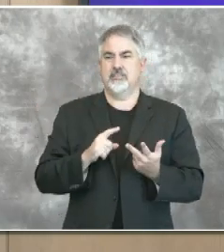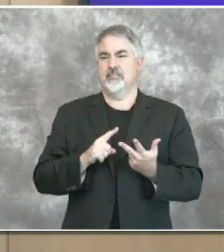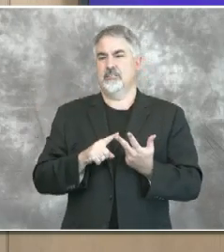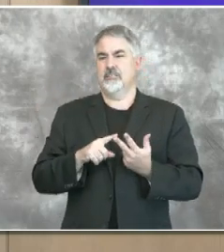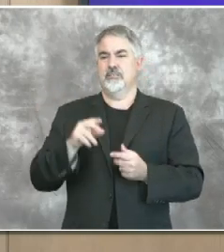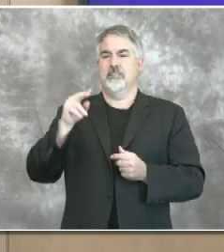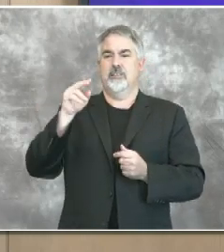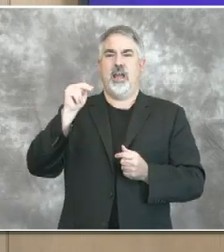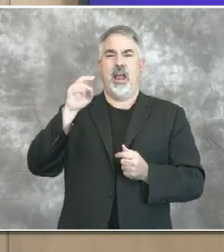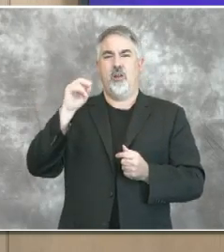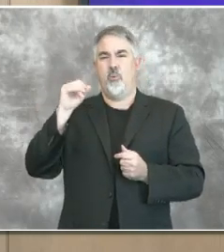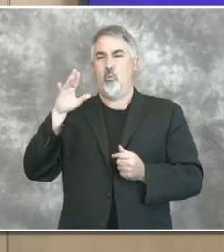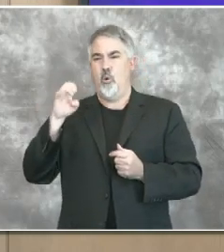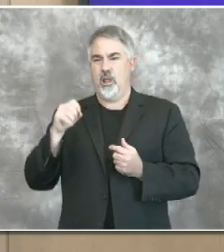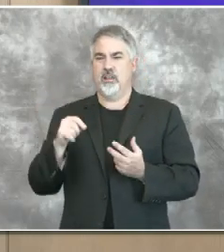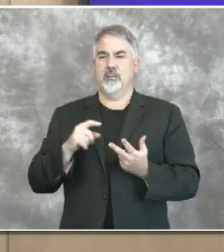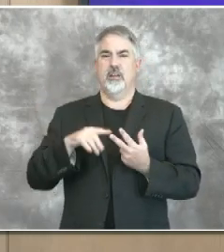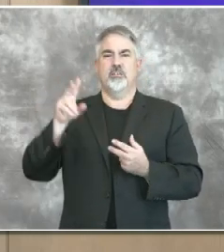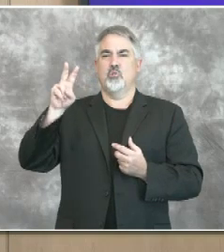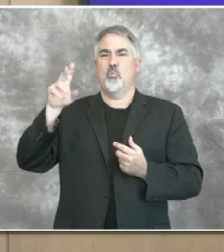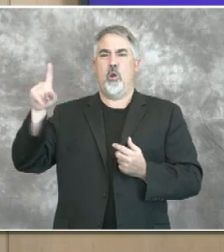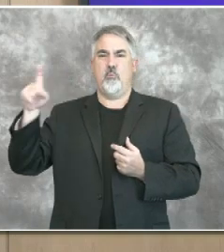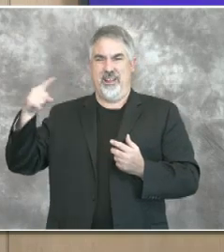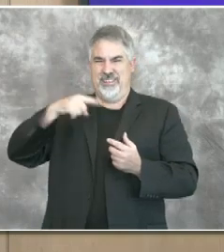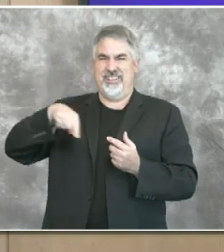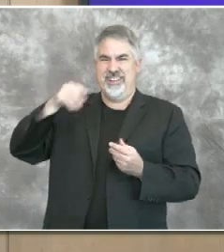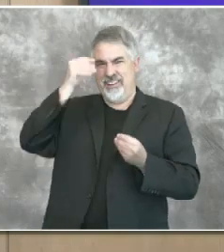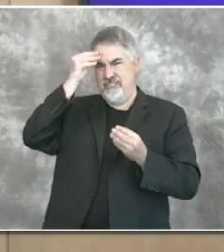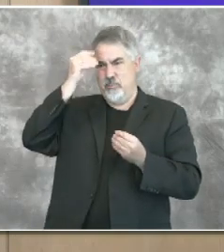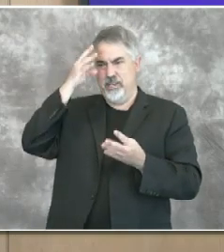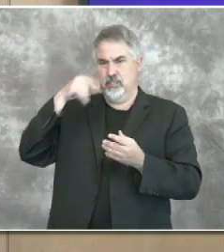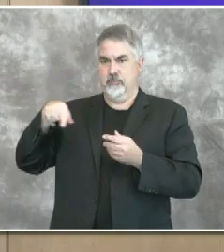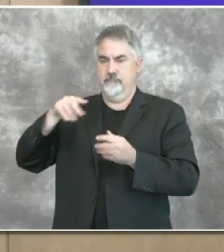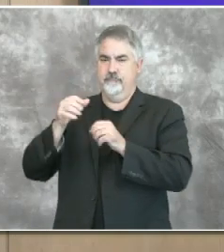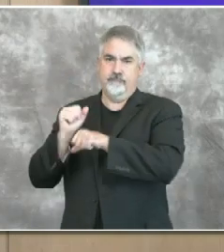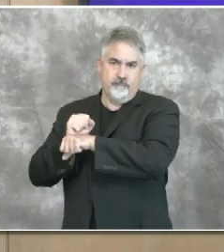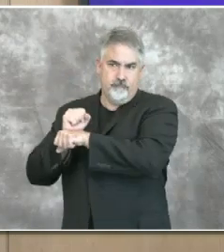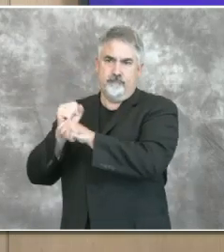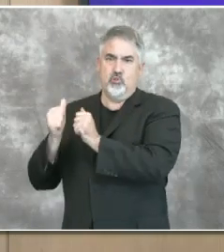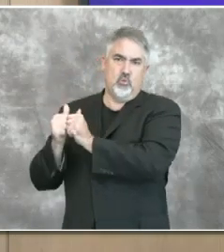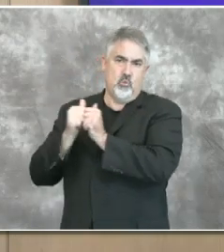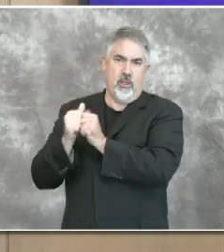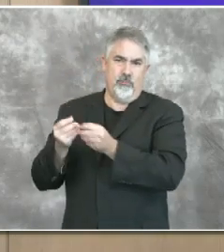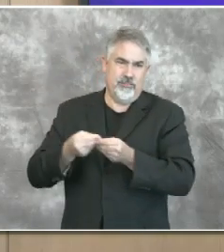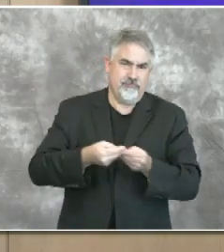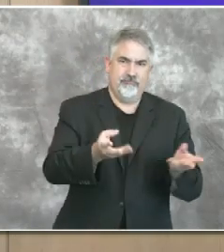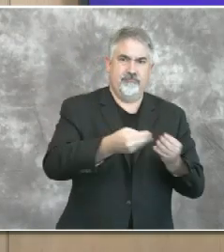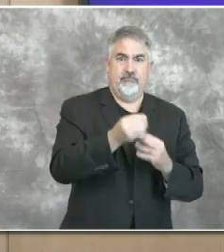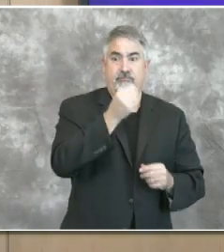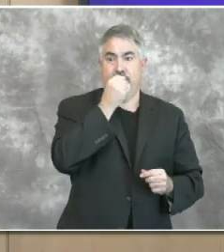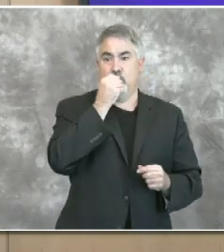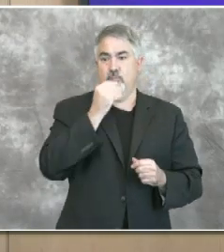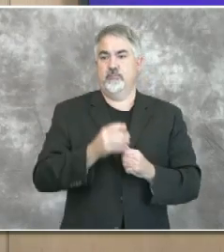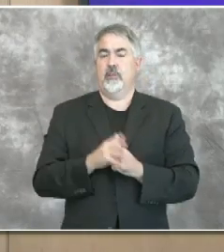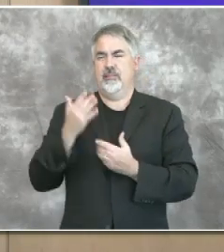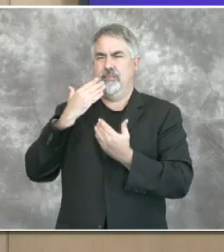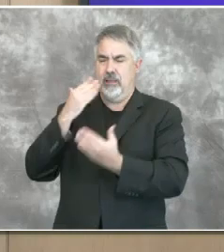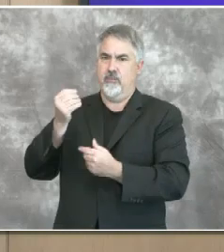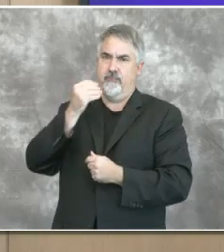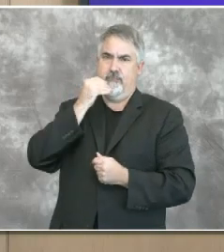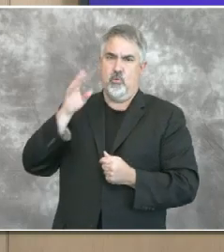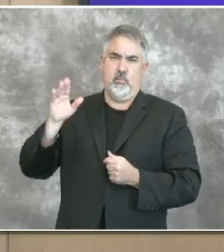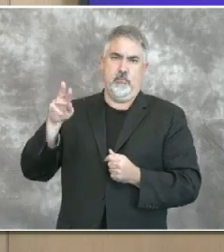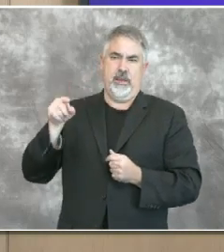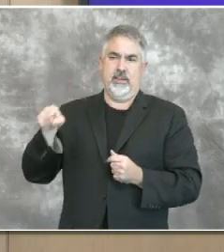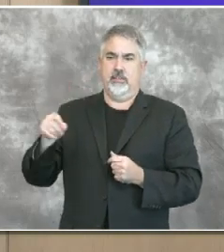job well done. Thank you to the Food Bank, and with that, let's continue with our presentations. We'll start with Supervisor Fletcher, who will give